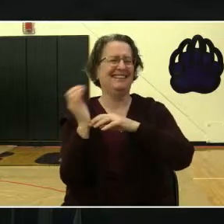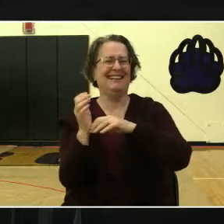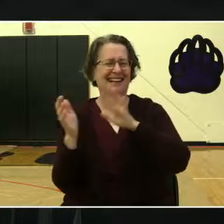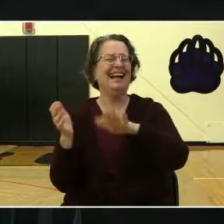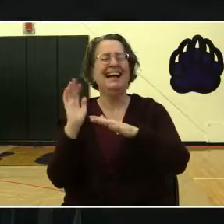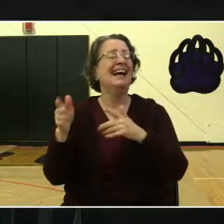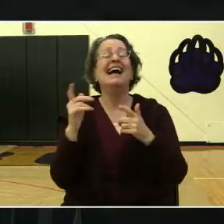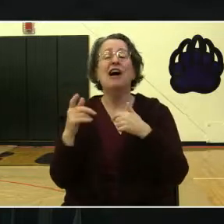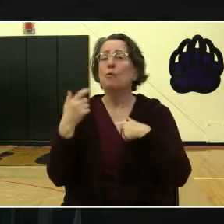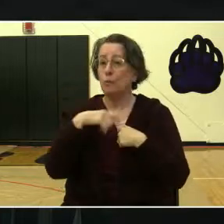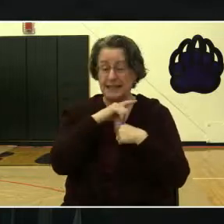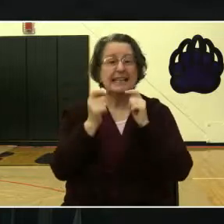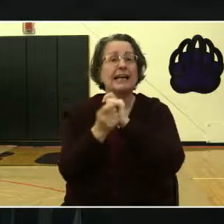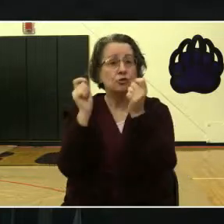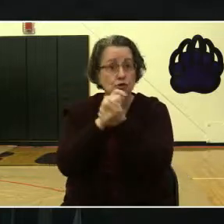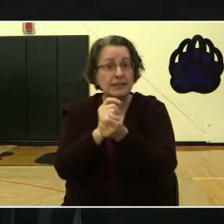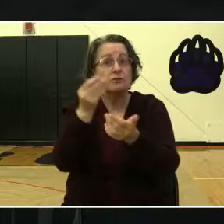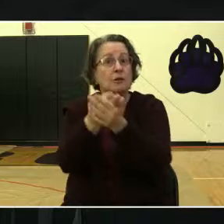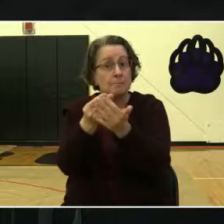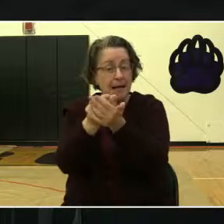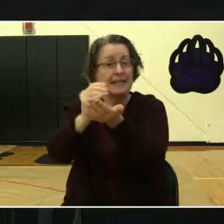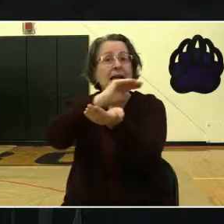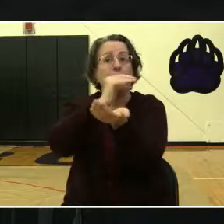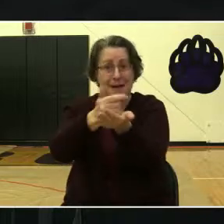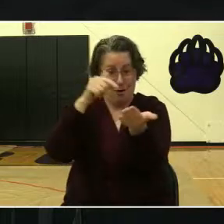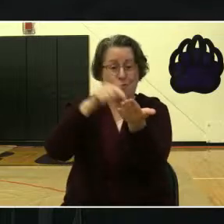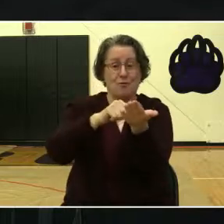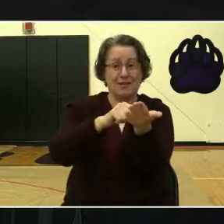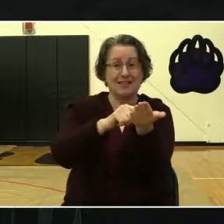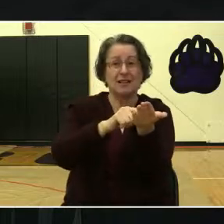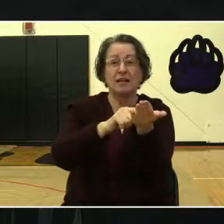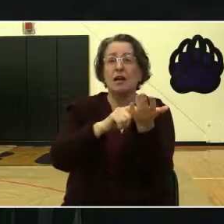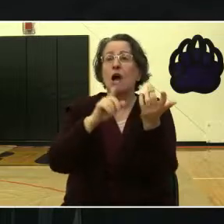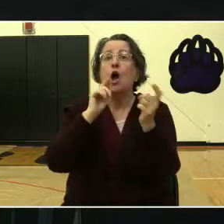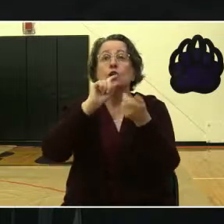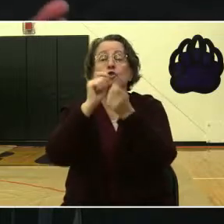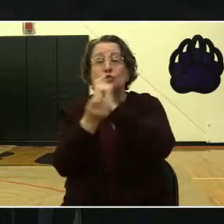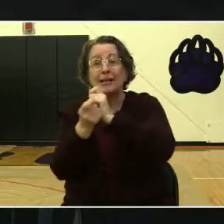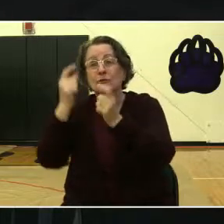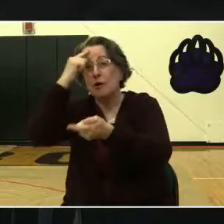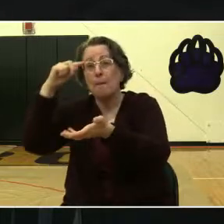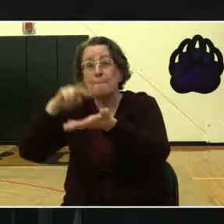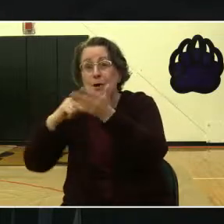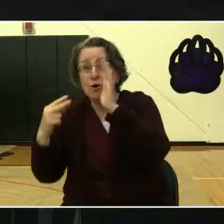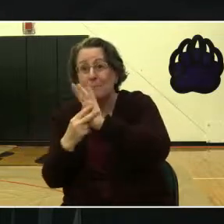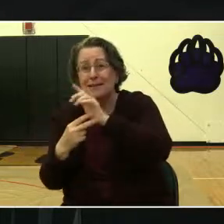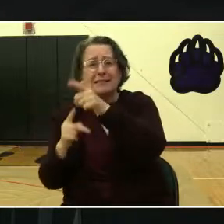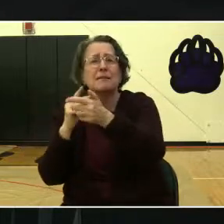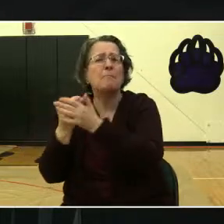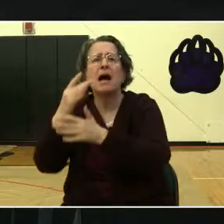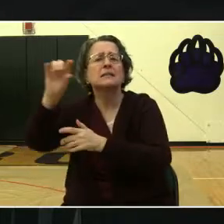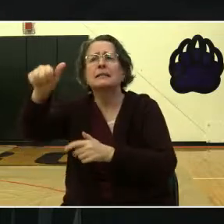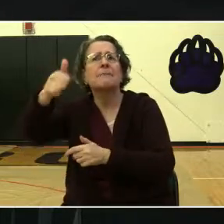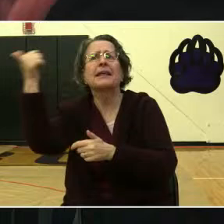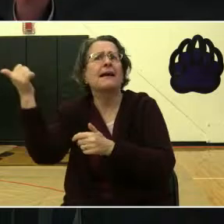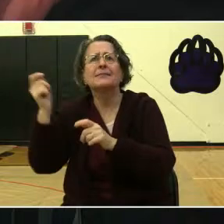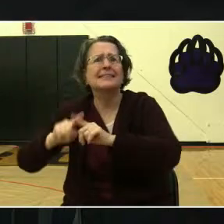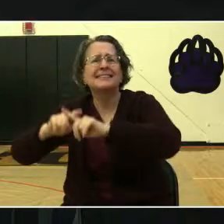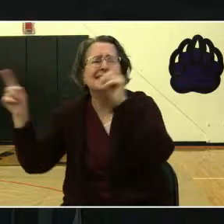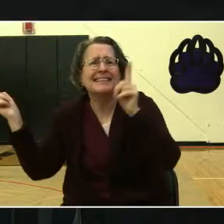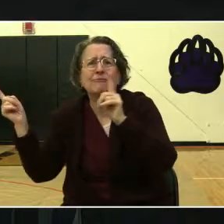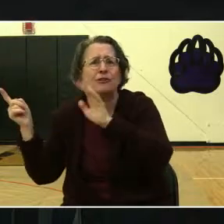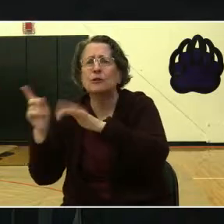amount but not the objective of the article uh through an amendment Mr Davis I hope